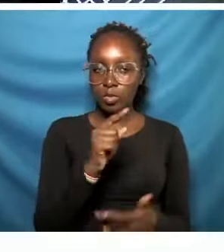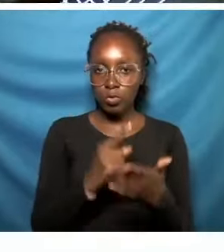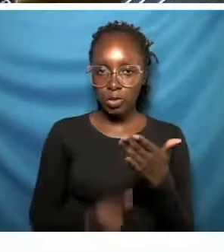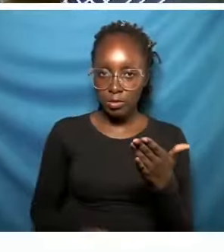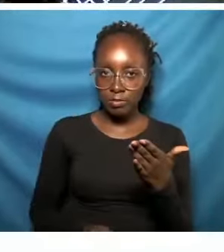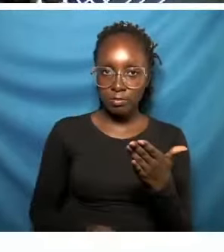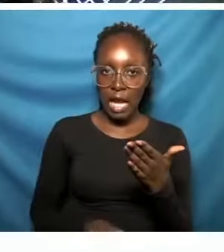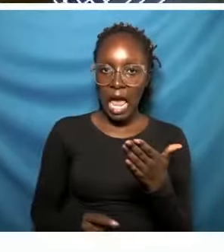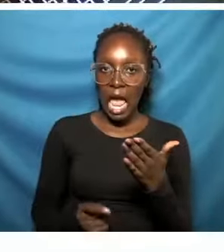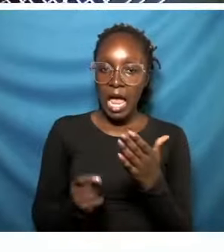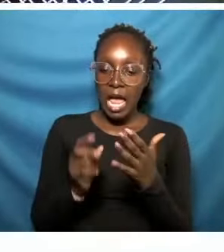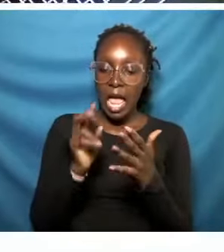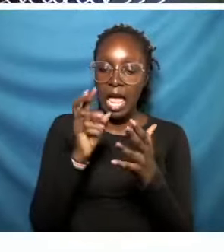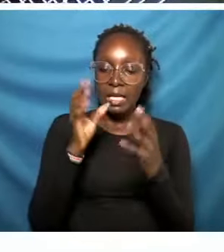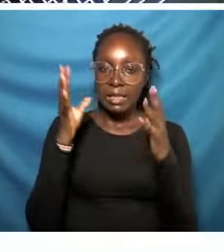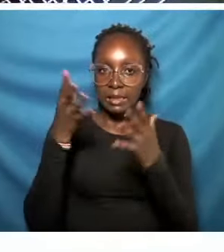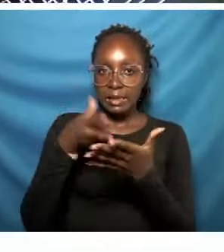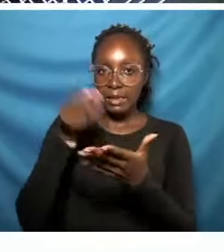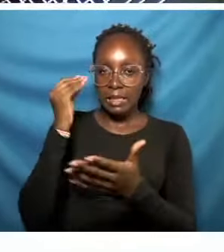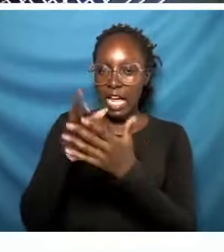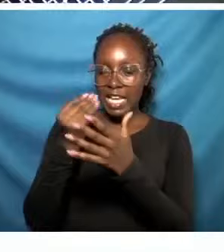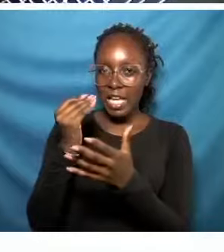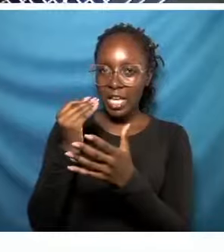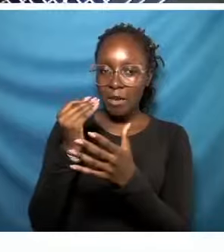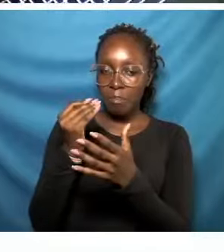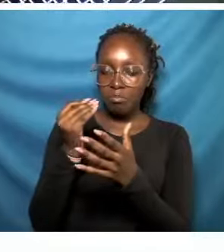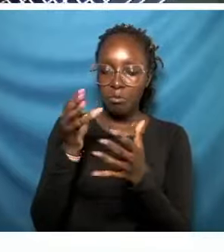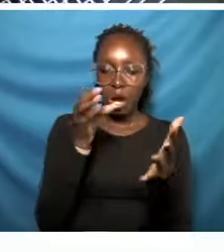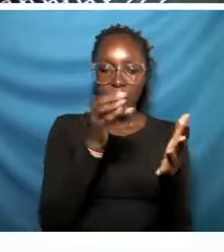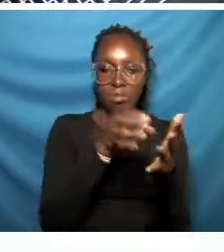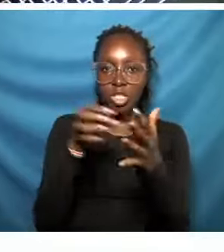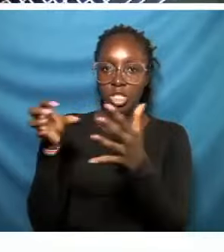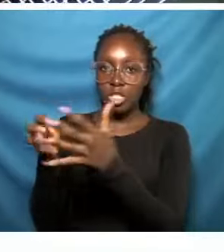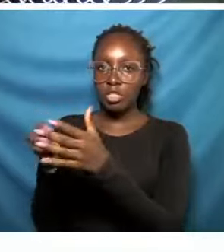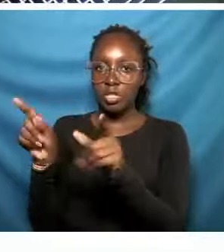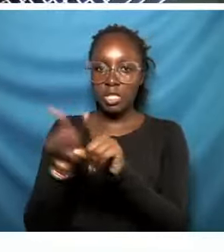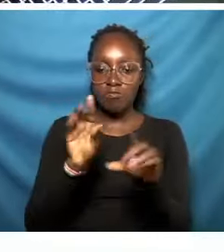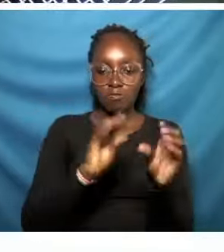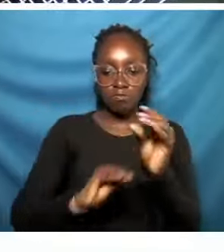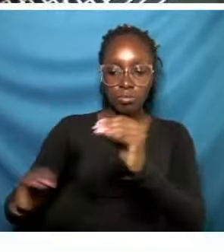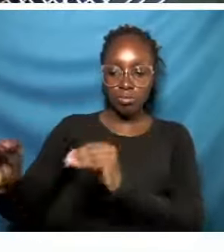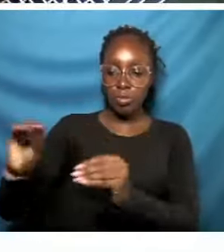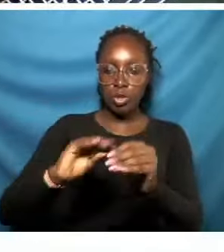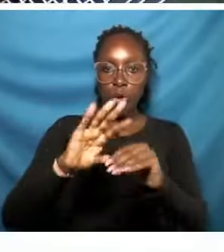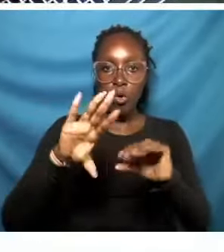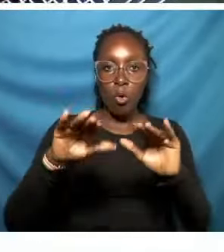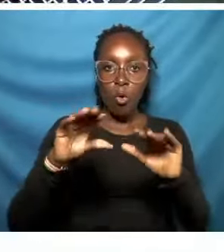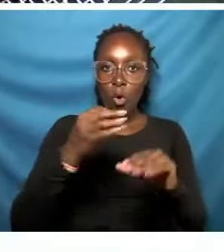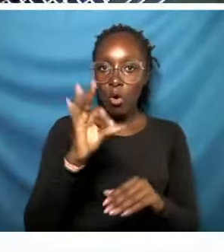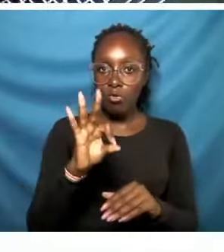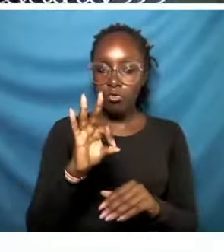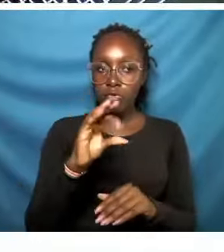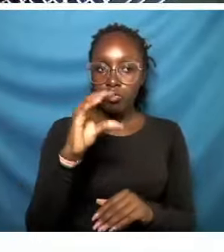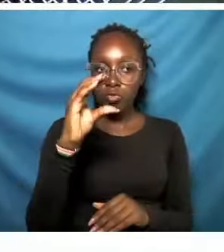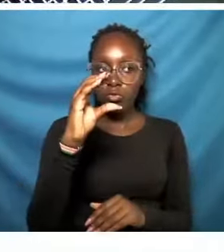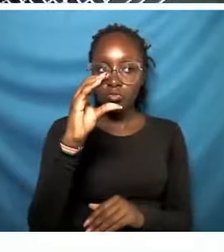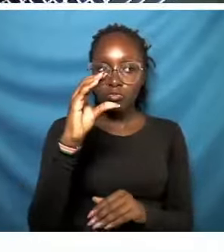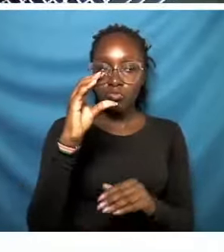of movements and positions of celestial bodies up there,